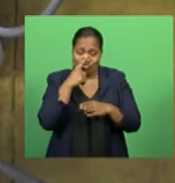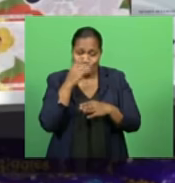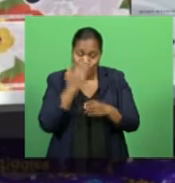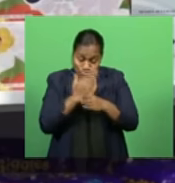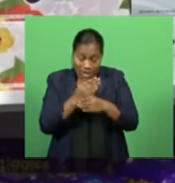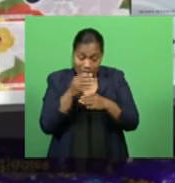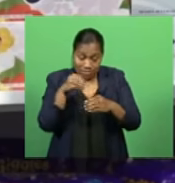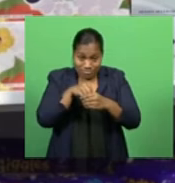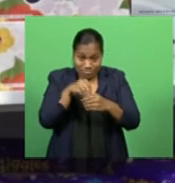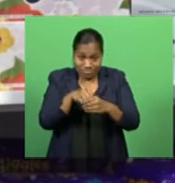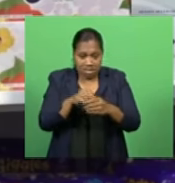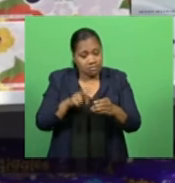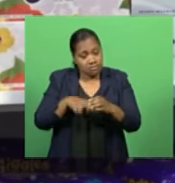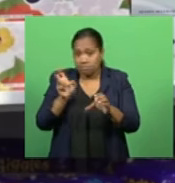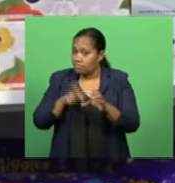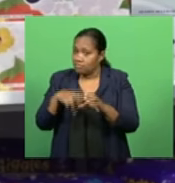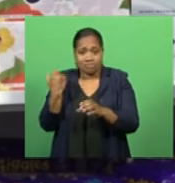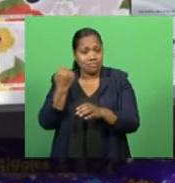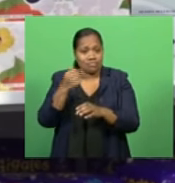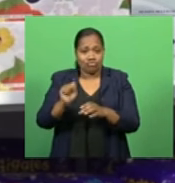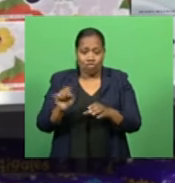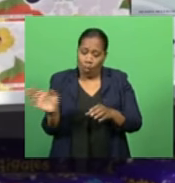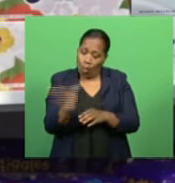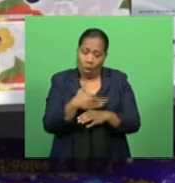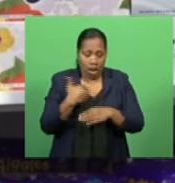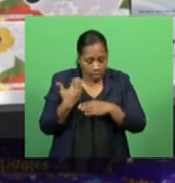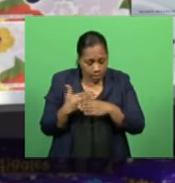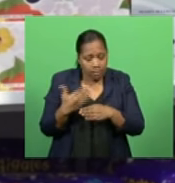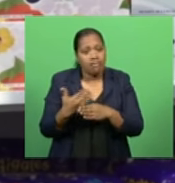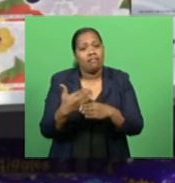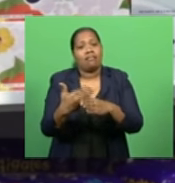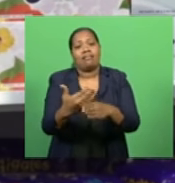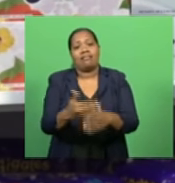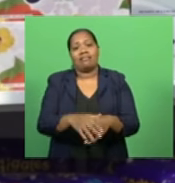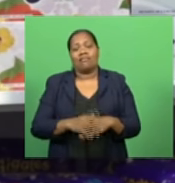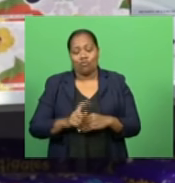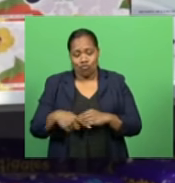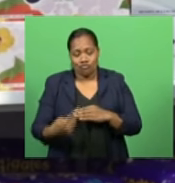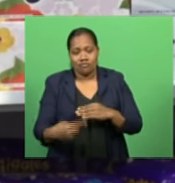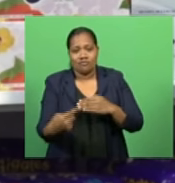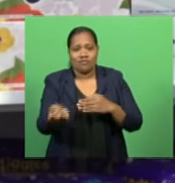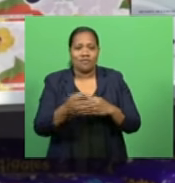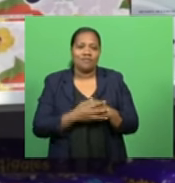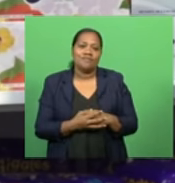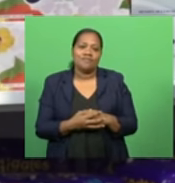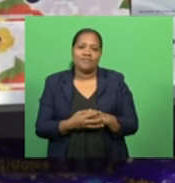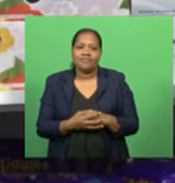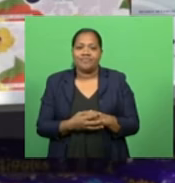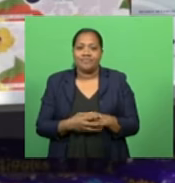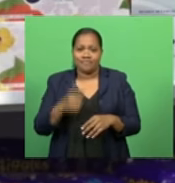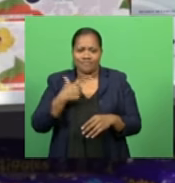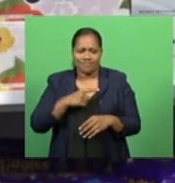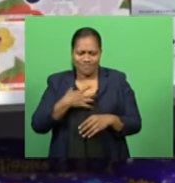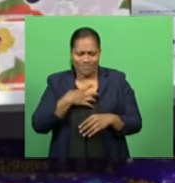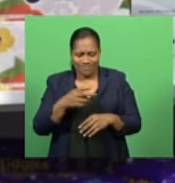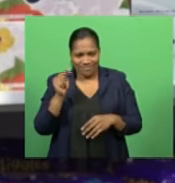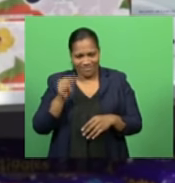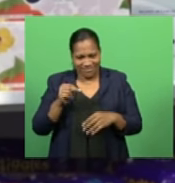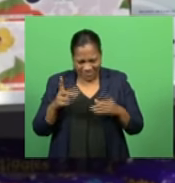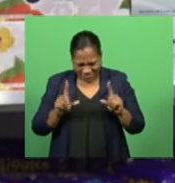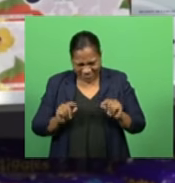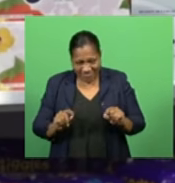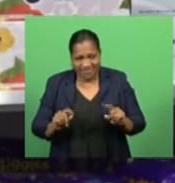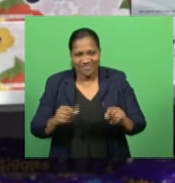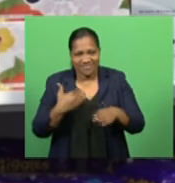full-time employees and a range of temporary casual workers that we use based on demand. And at present, they're